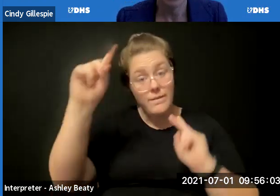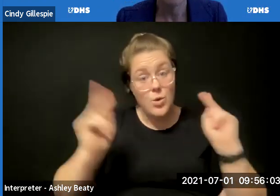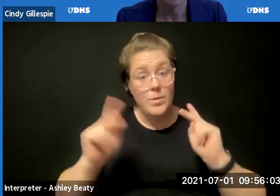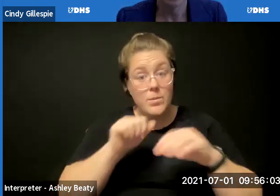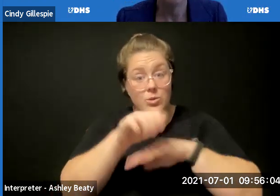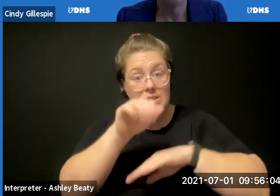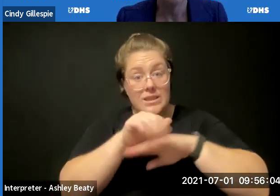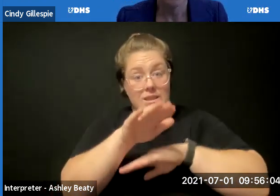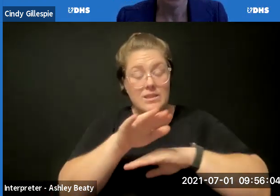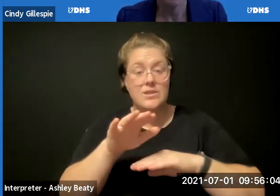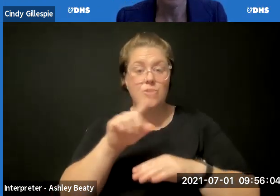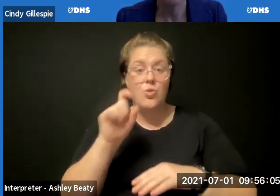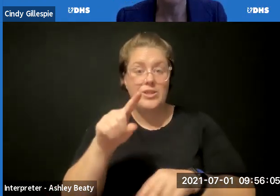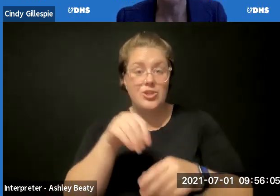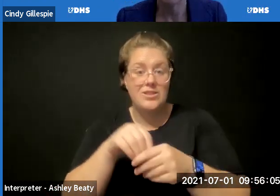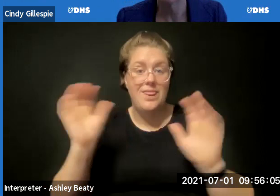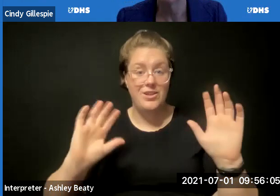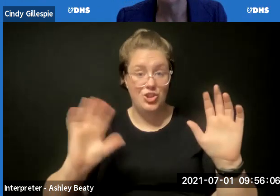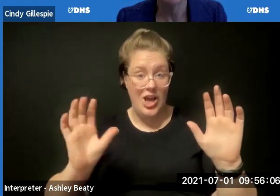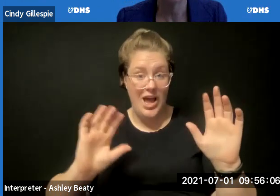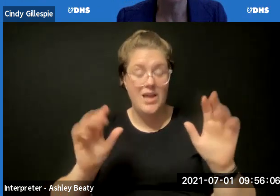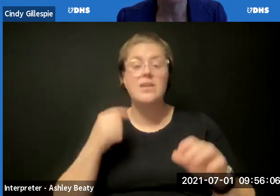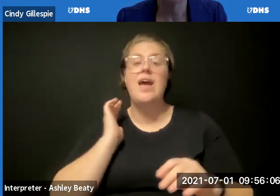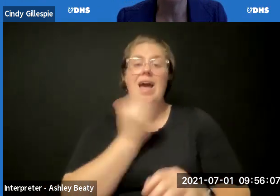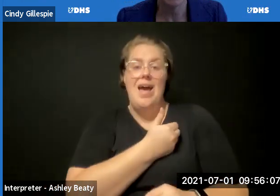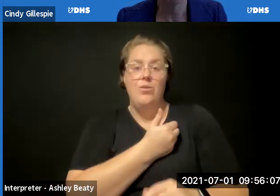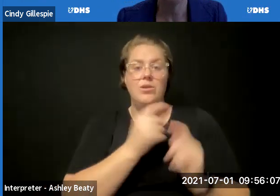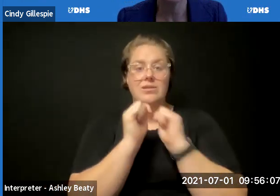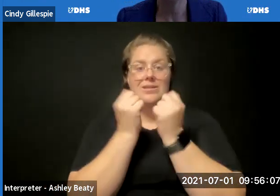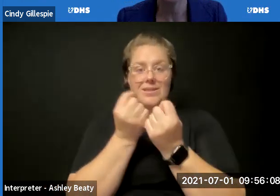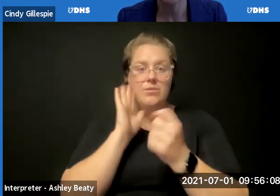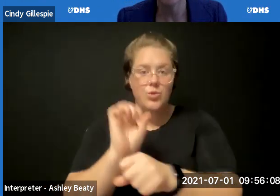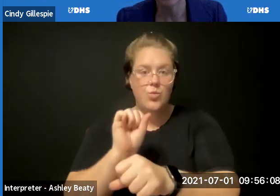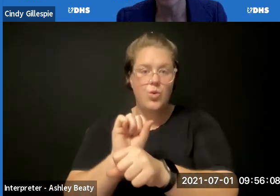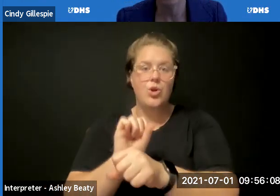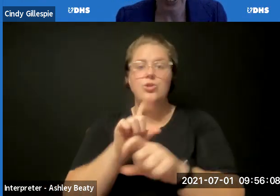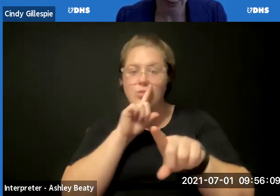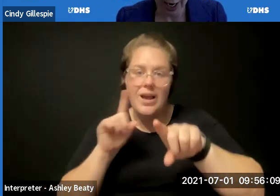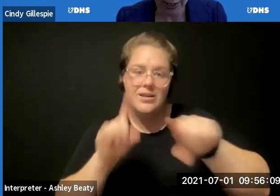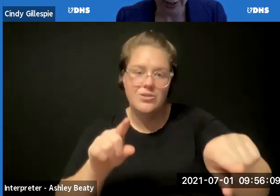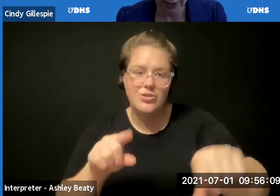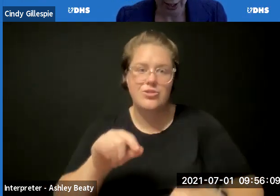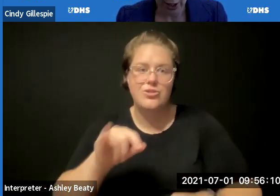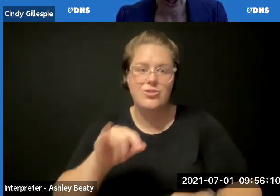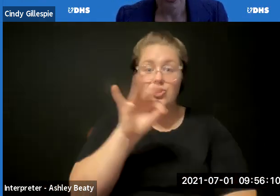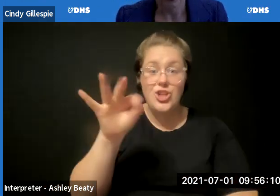chat box, our team will work to get answers to you. Jeff and Jen Schuler, our advanced